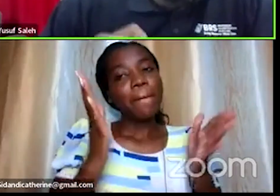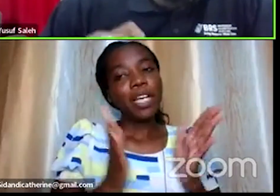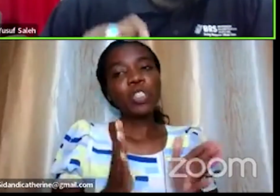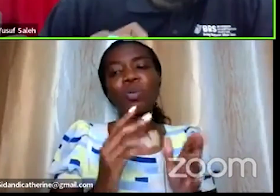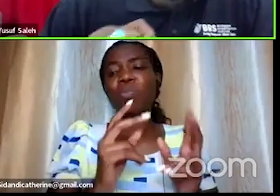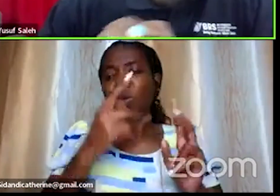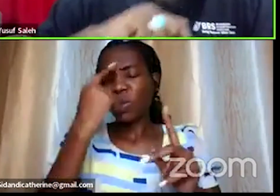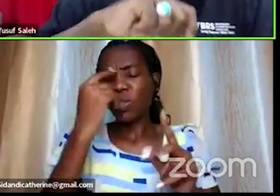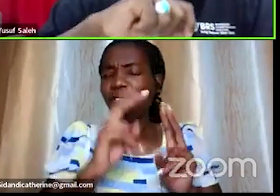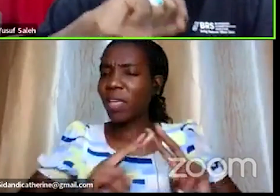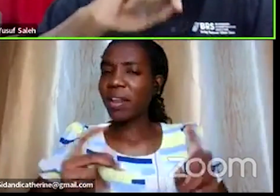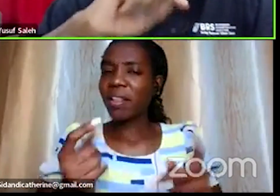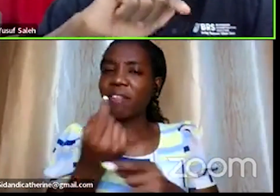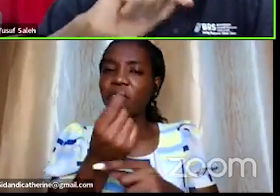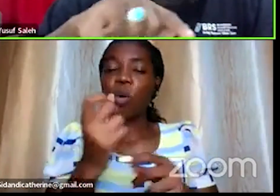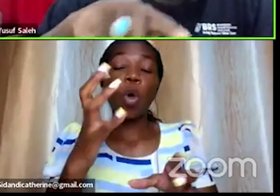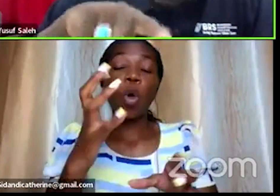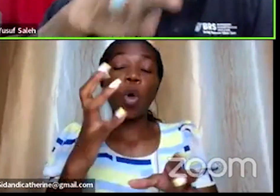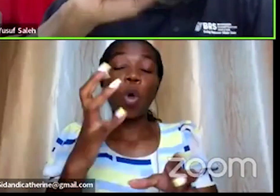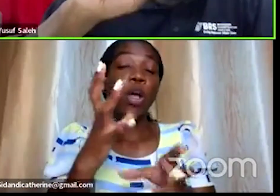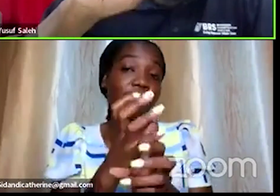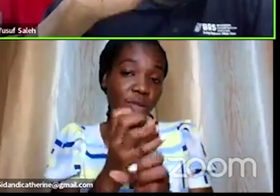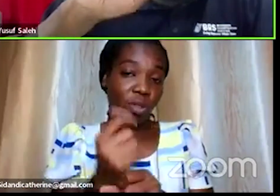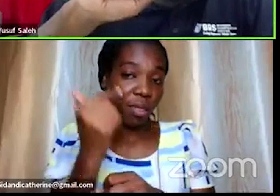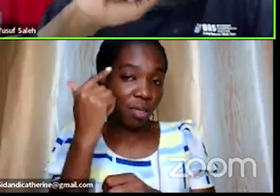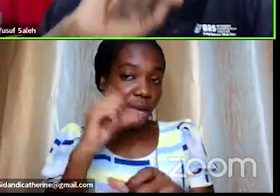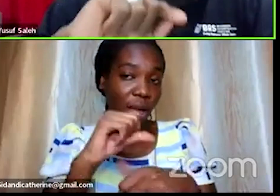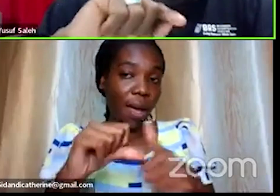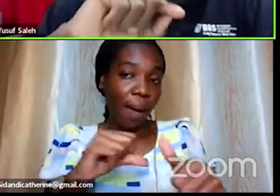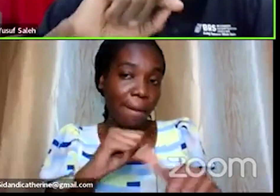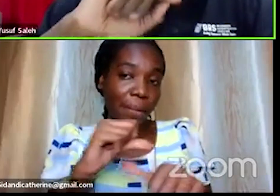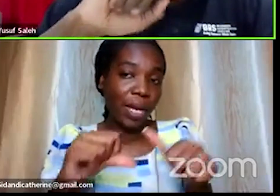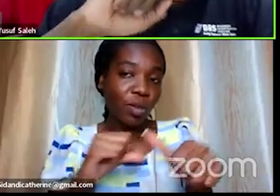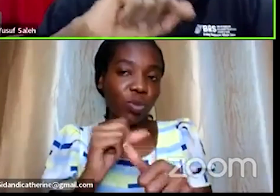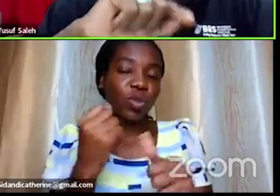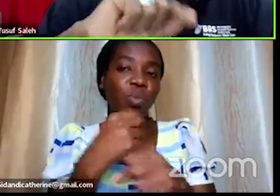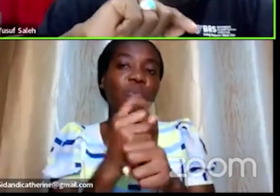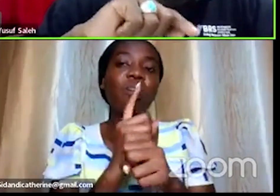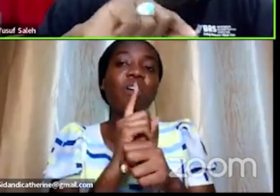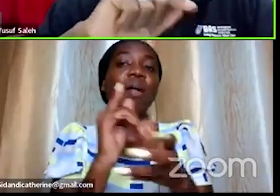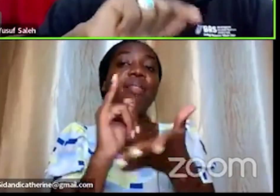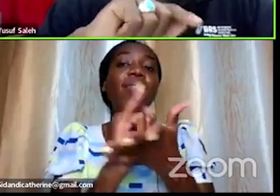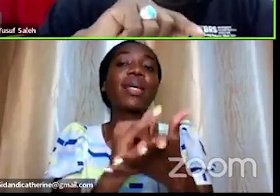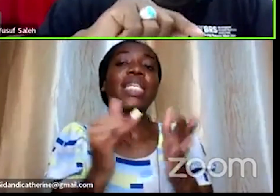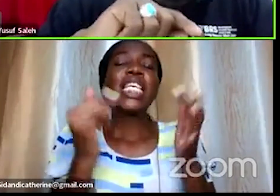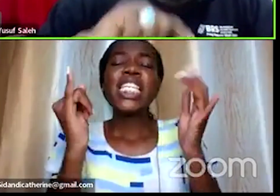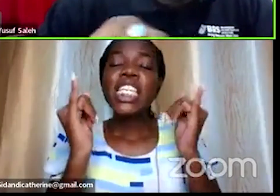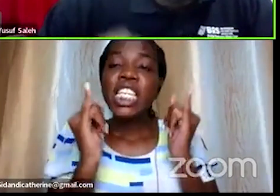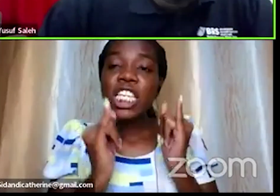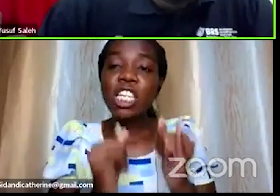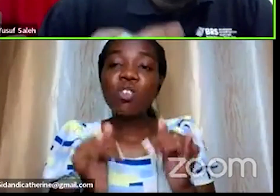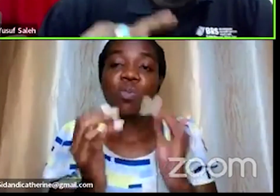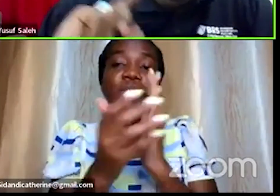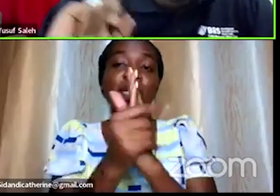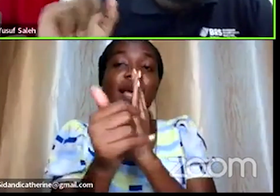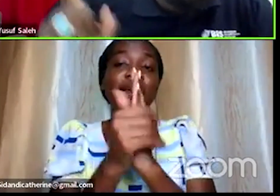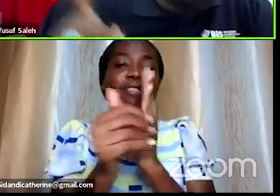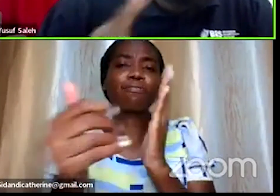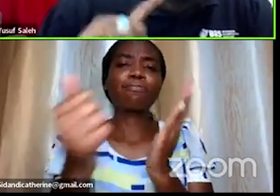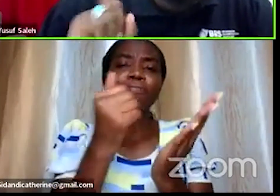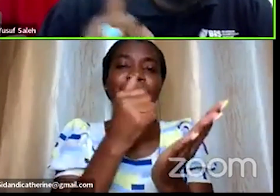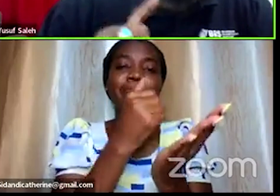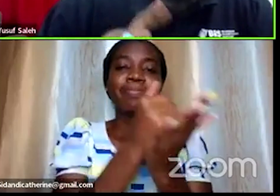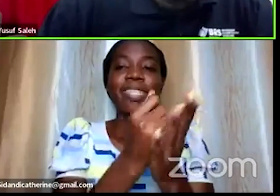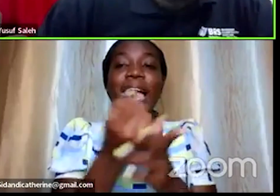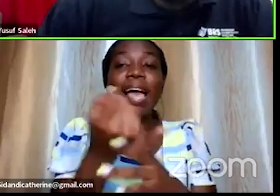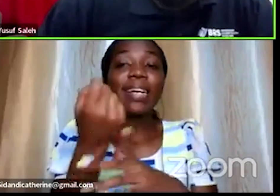few organizations think about ensuring that their new recruits, the new talent that have been onboarded, to understand